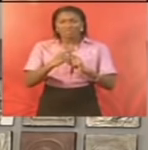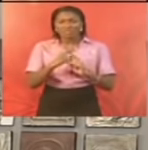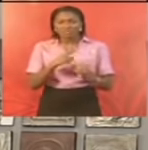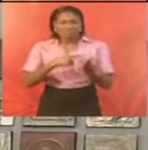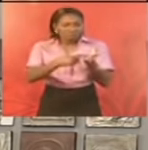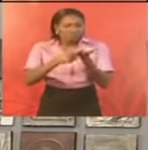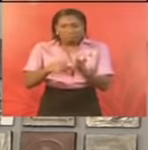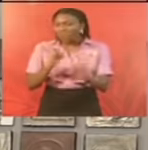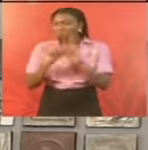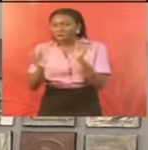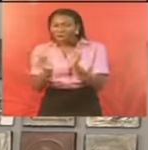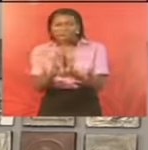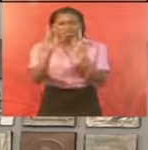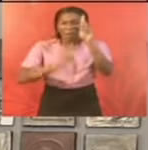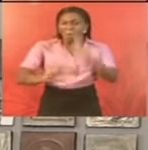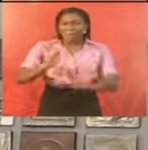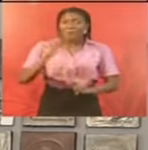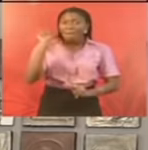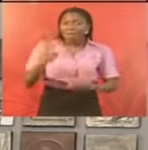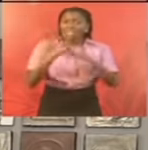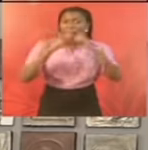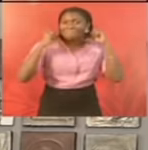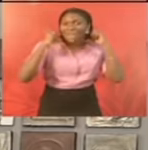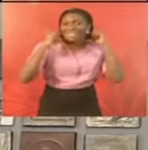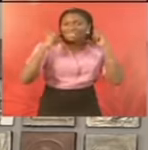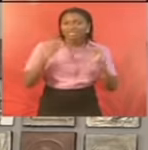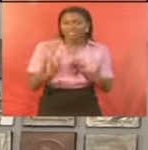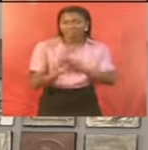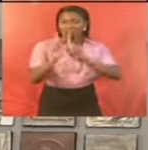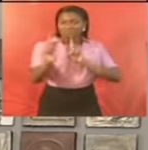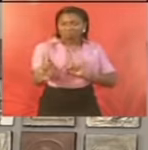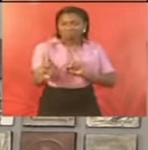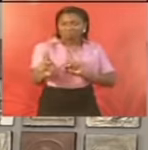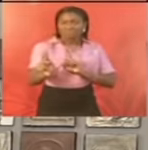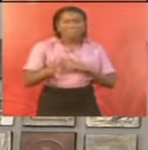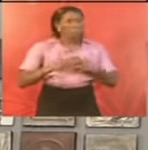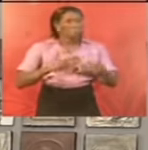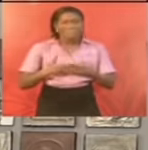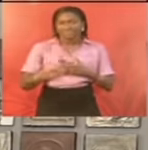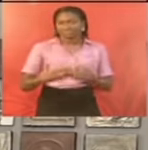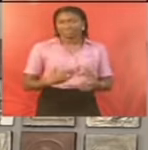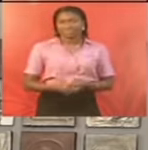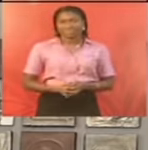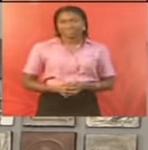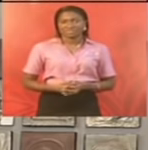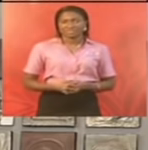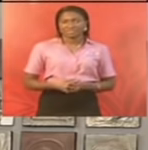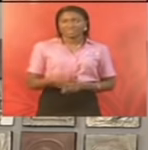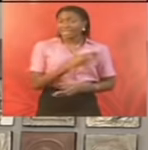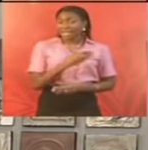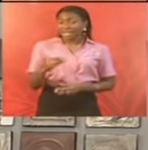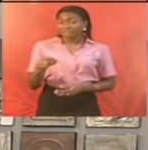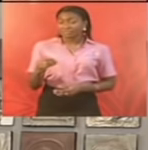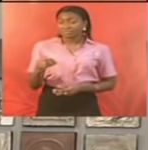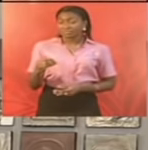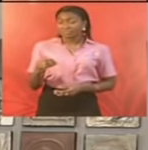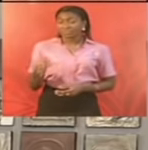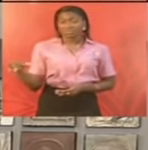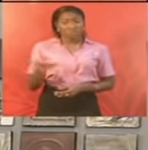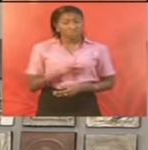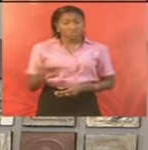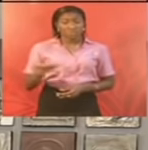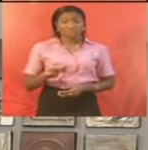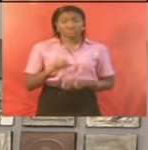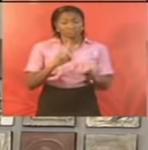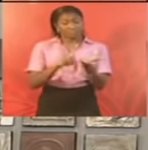to A, wear a face mask, B, maintain the physical distancing, and C, wherever it is necessary, also the